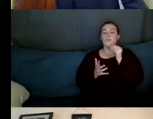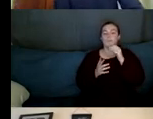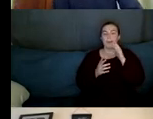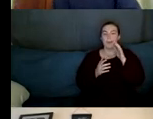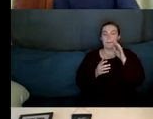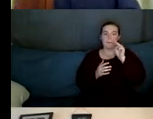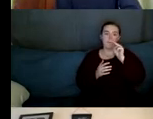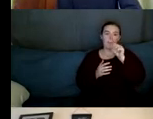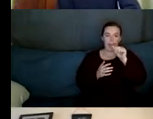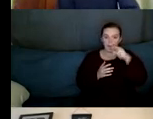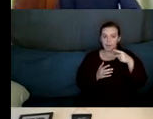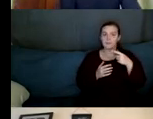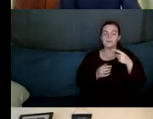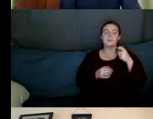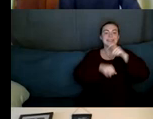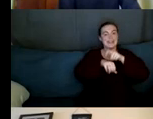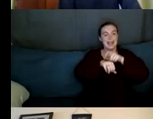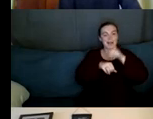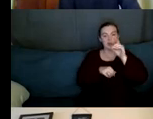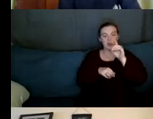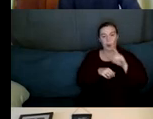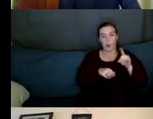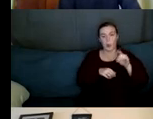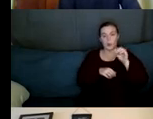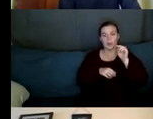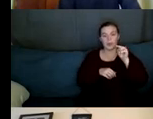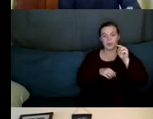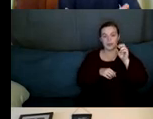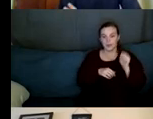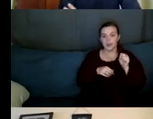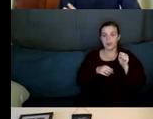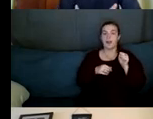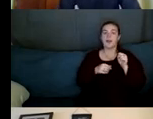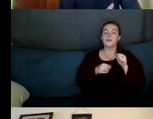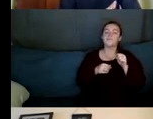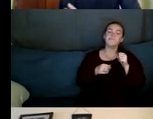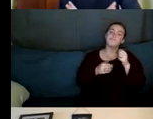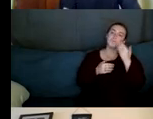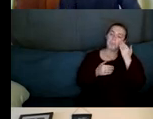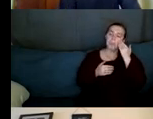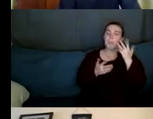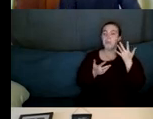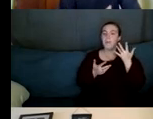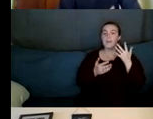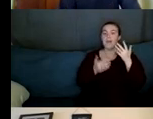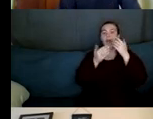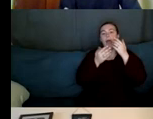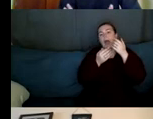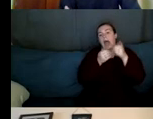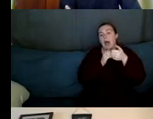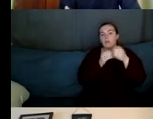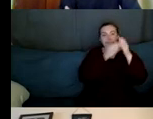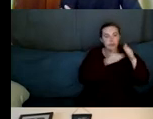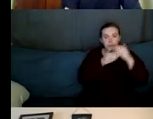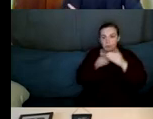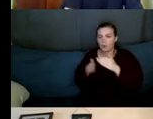to talk about are time zones. So we're all probably fairly familiar, but they are just how we split the world up so that 2 a.m. is